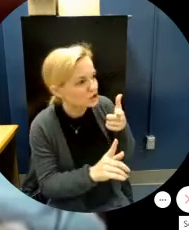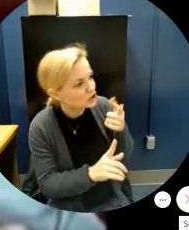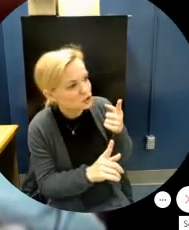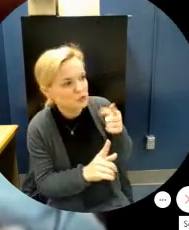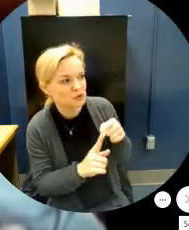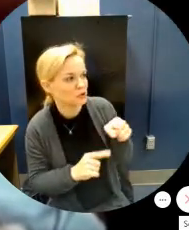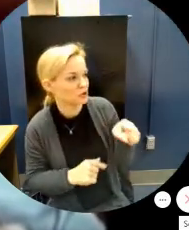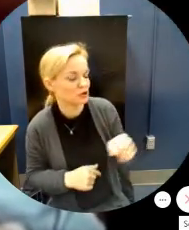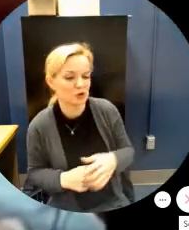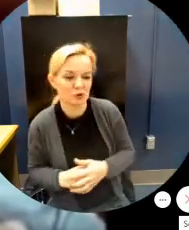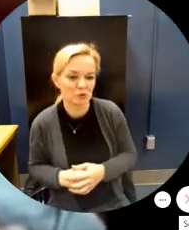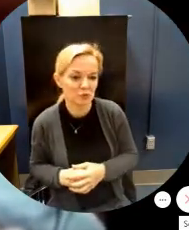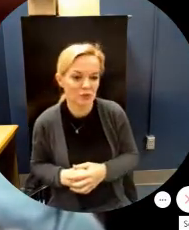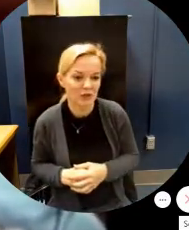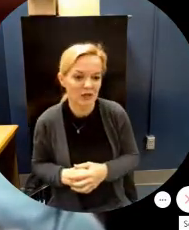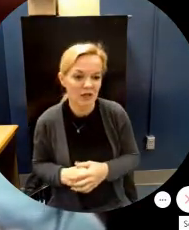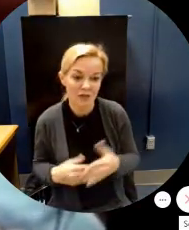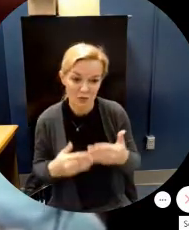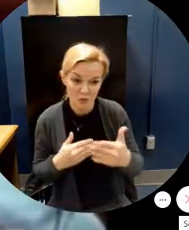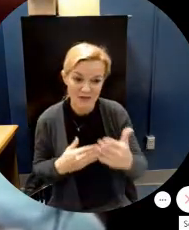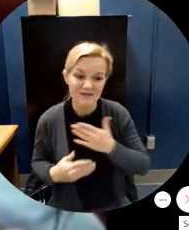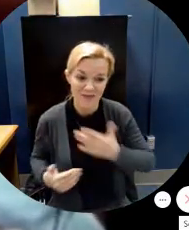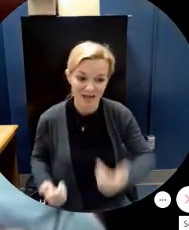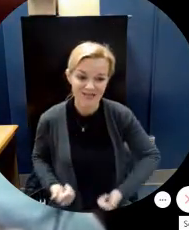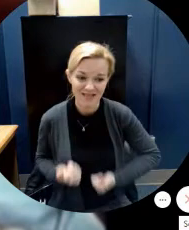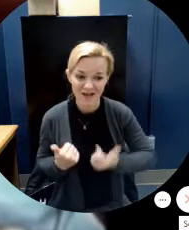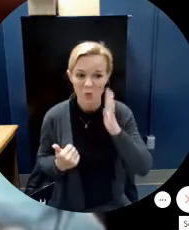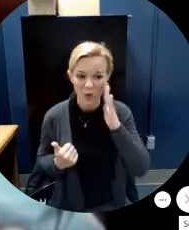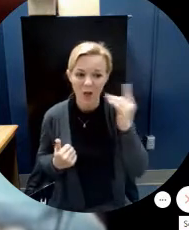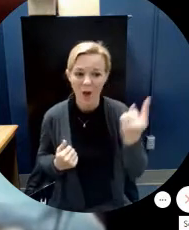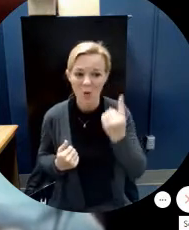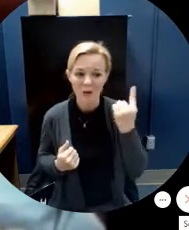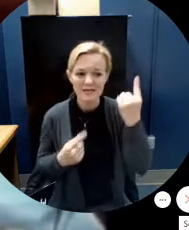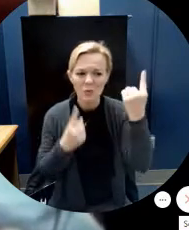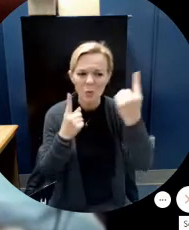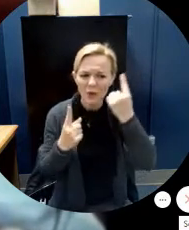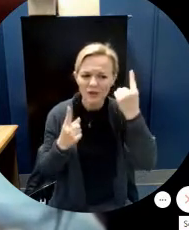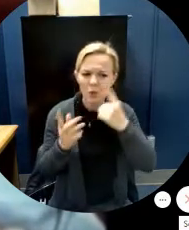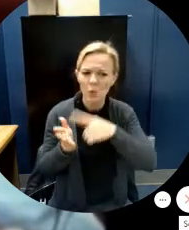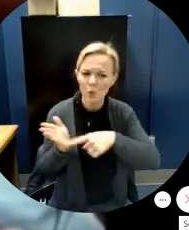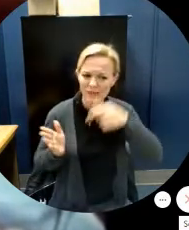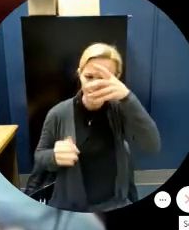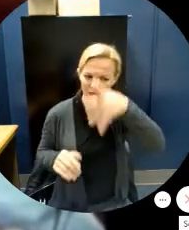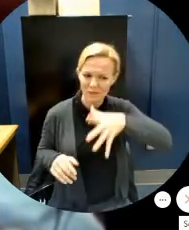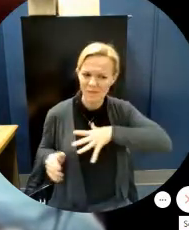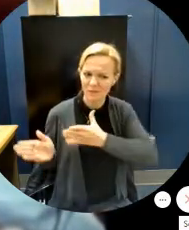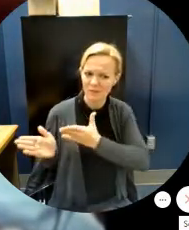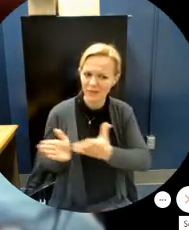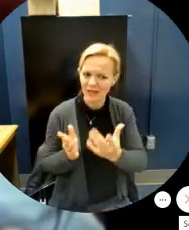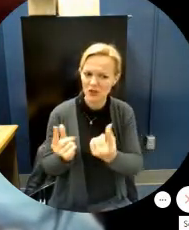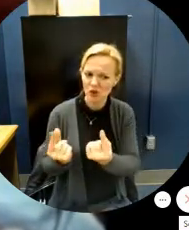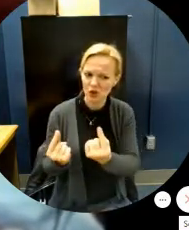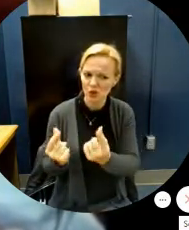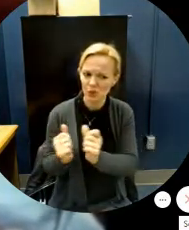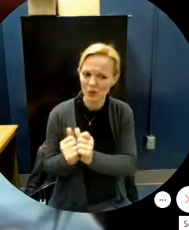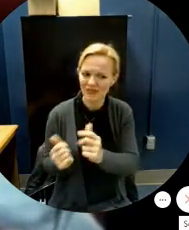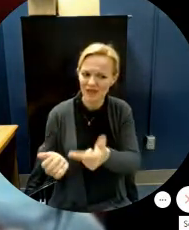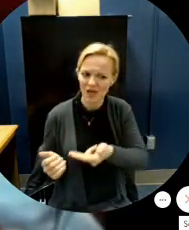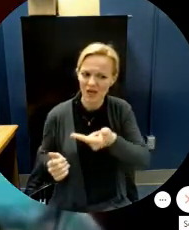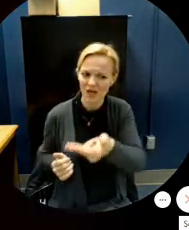that particular question will probably never be resolved in my life. It's an unanswerable question.